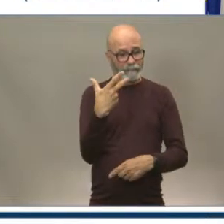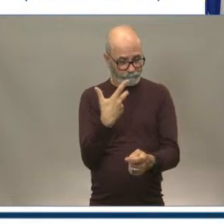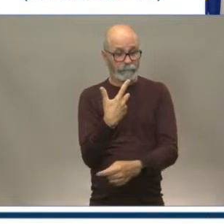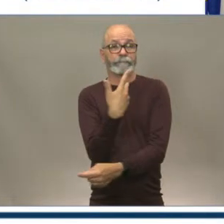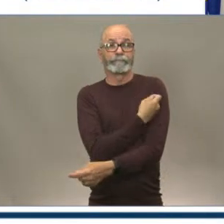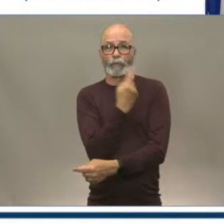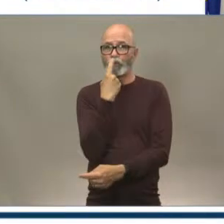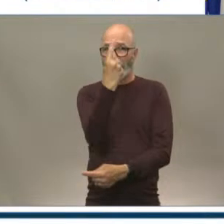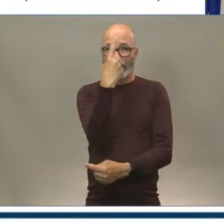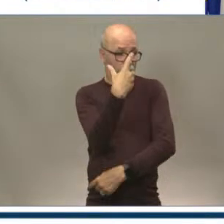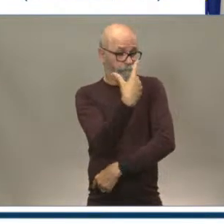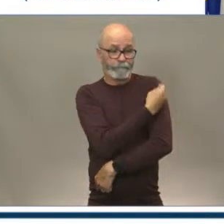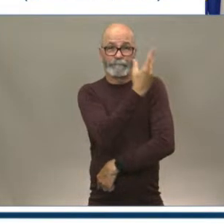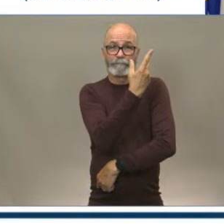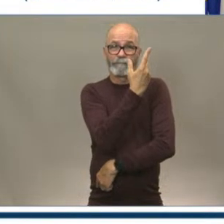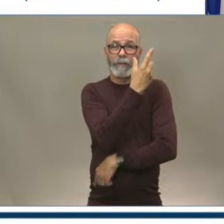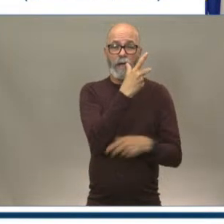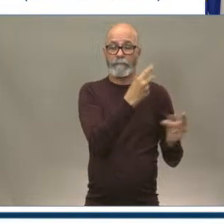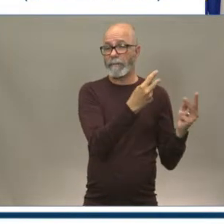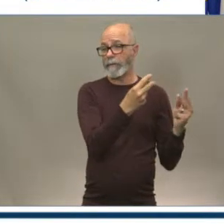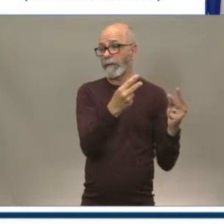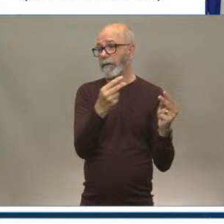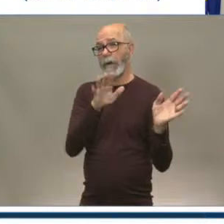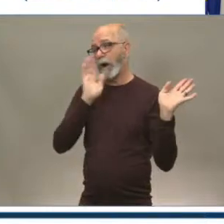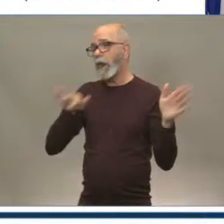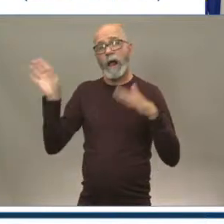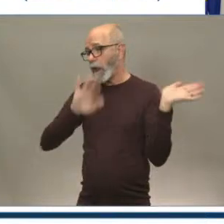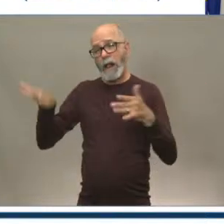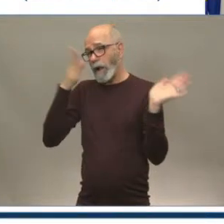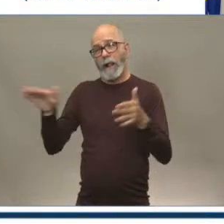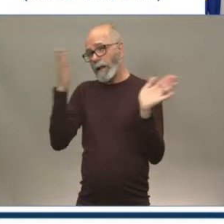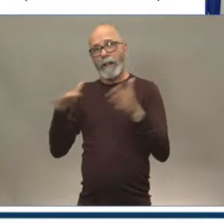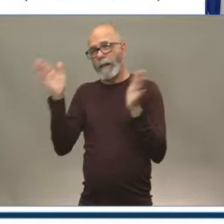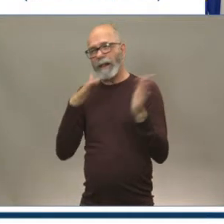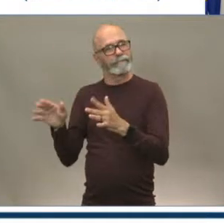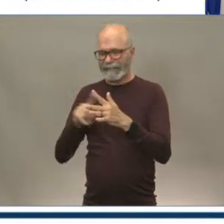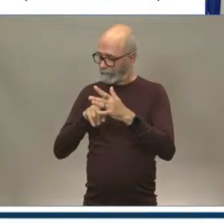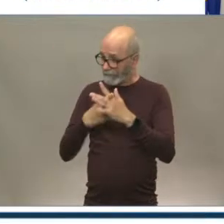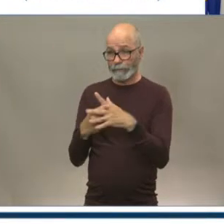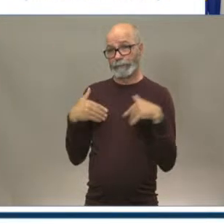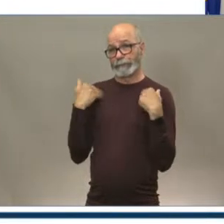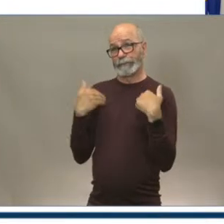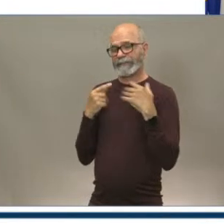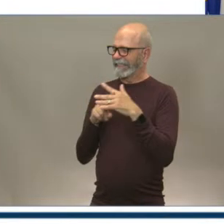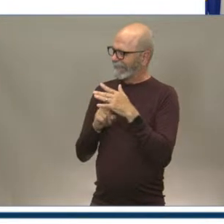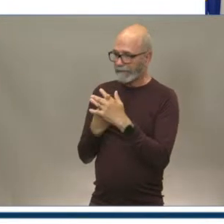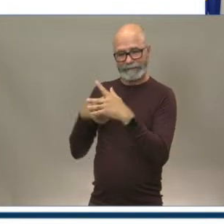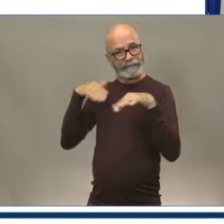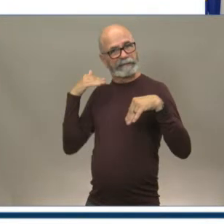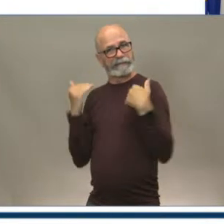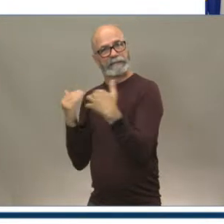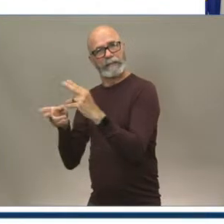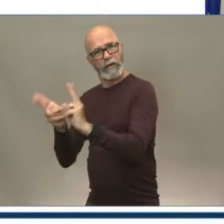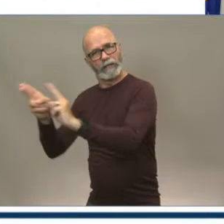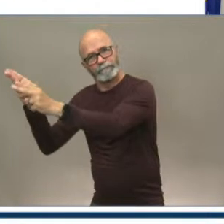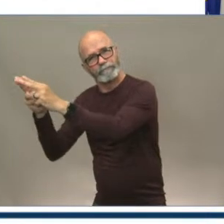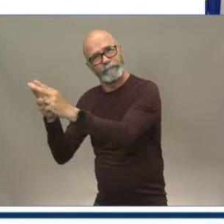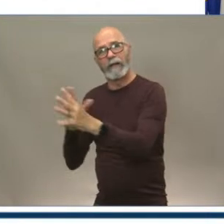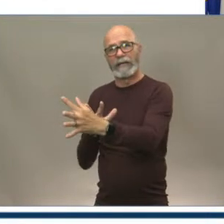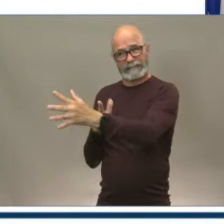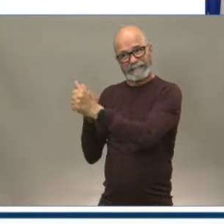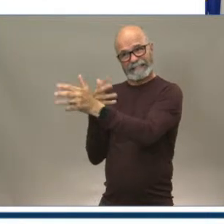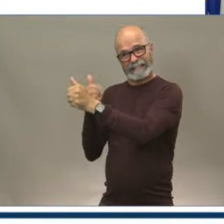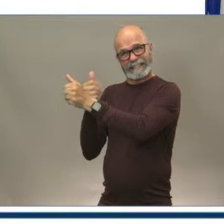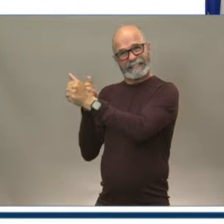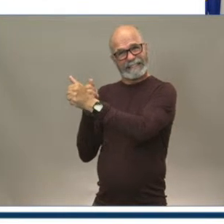said, as we open up to younger age groups, we need to maintain this high coverage rate to build the strongest level of protection